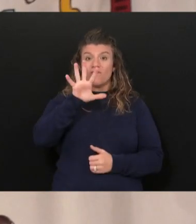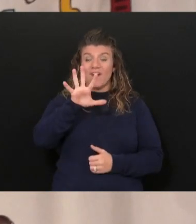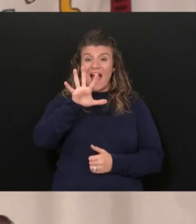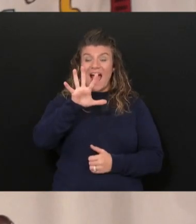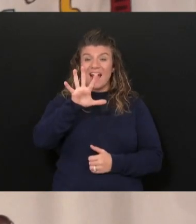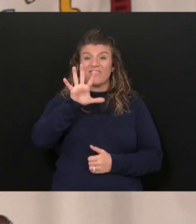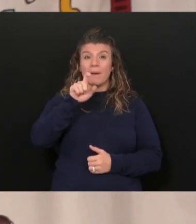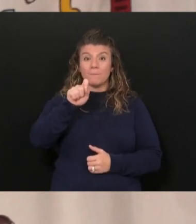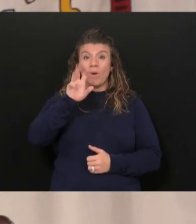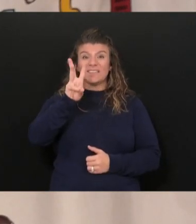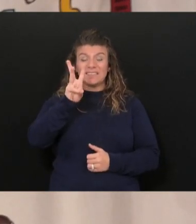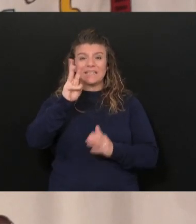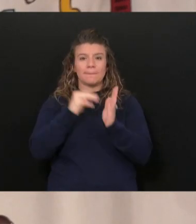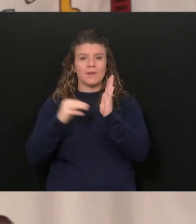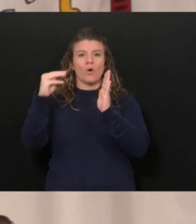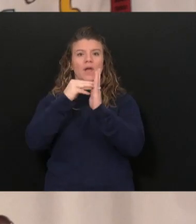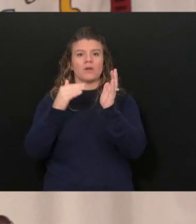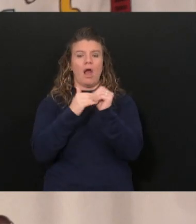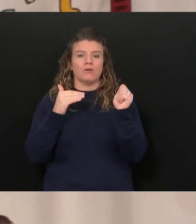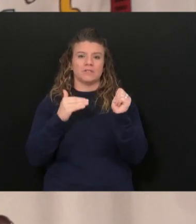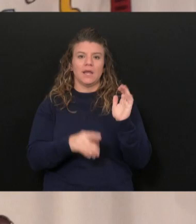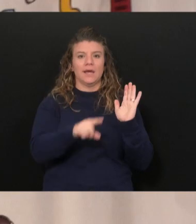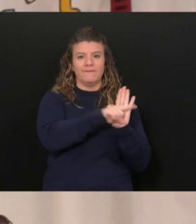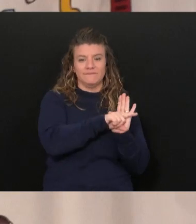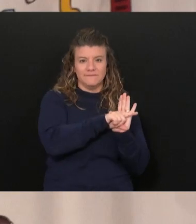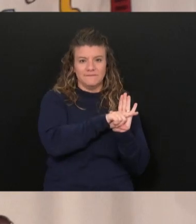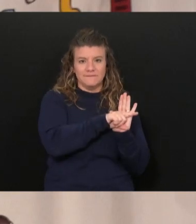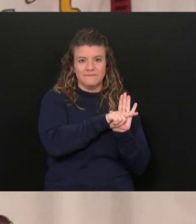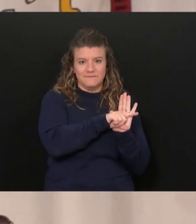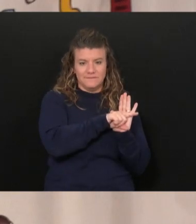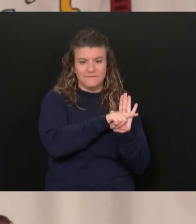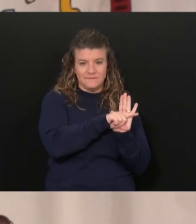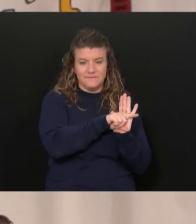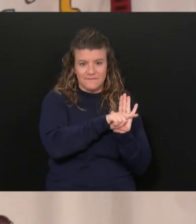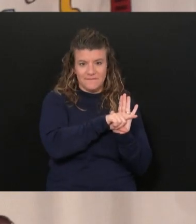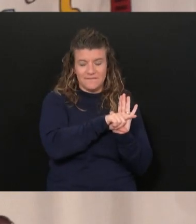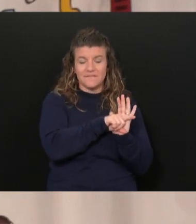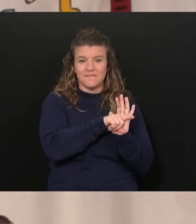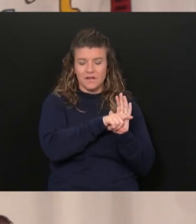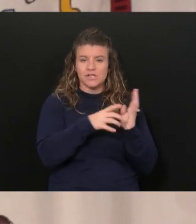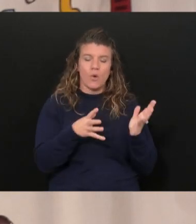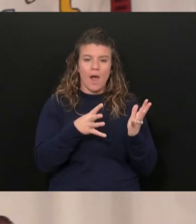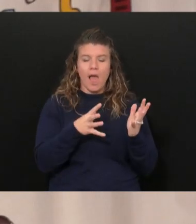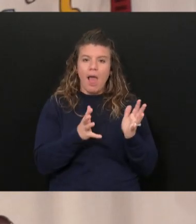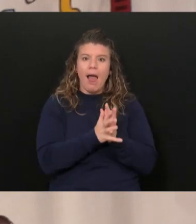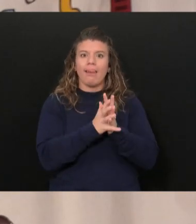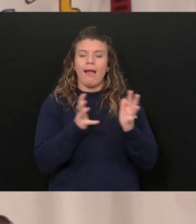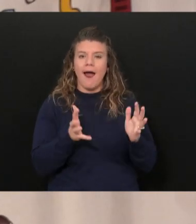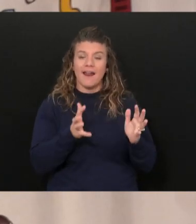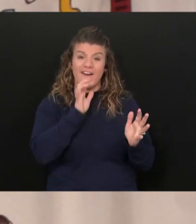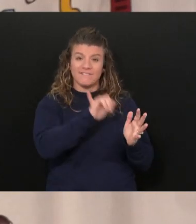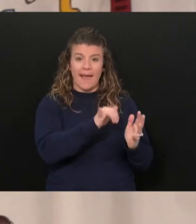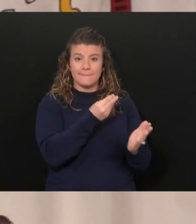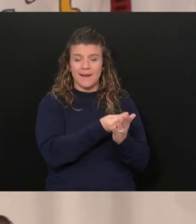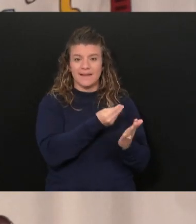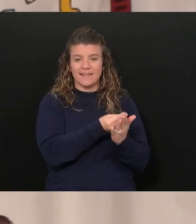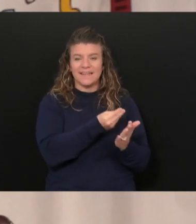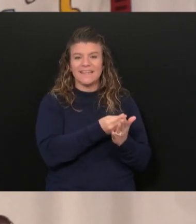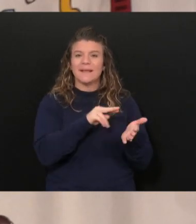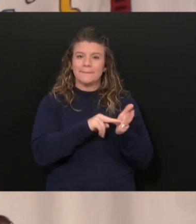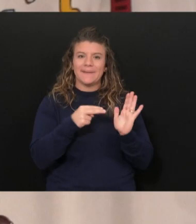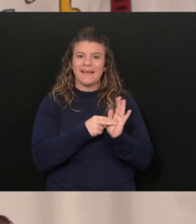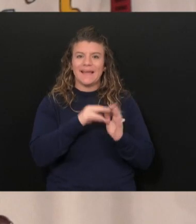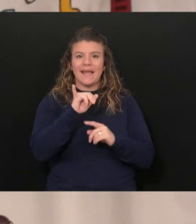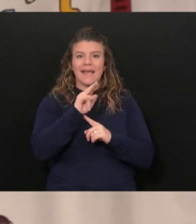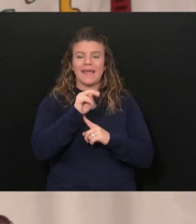million underwater. Now, a goodly amount of those dollars are income tax monies